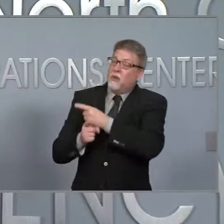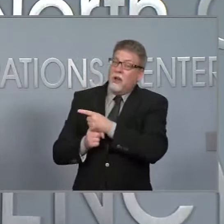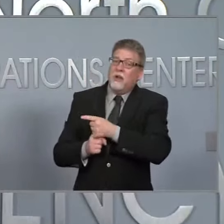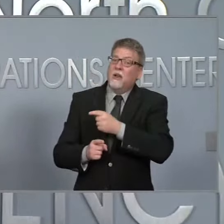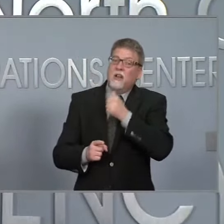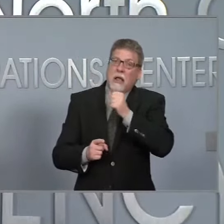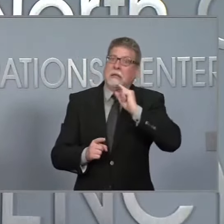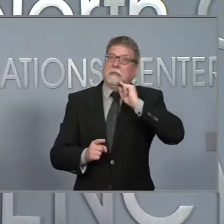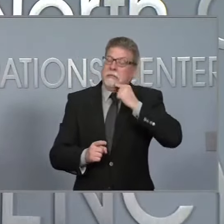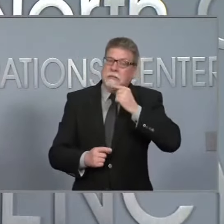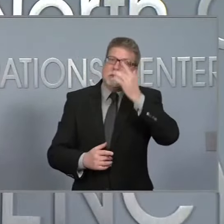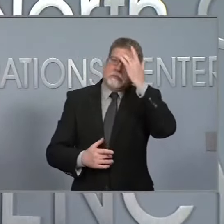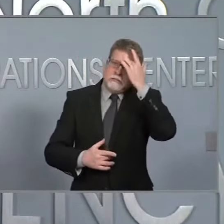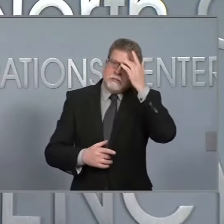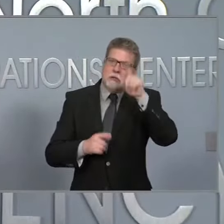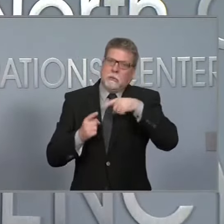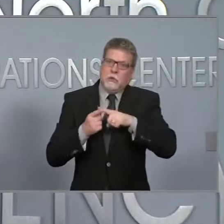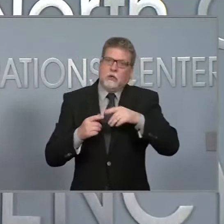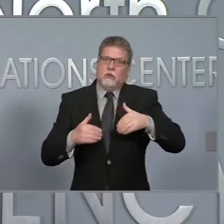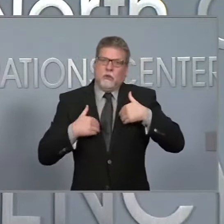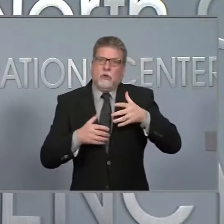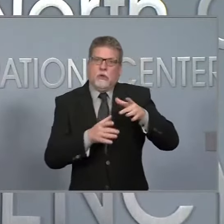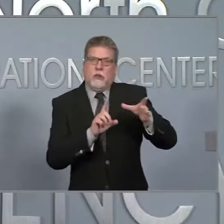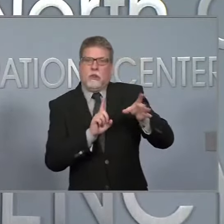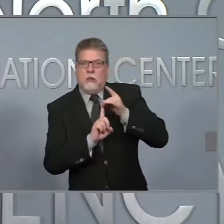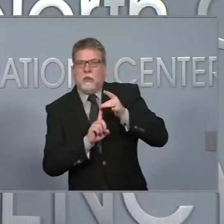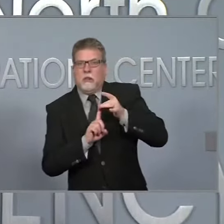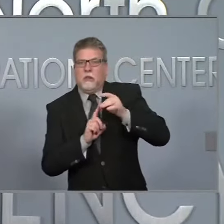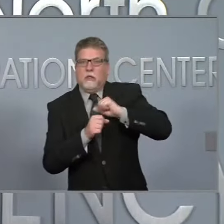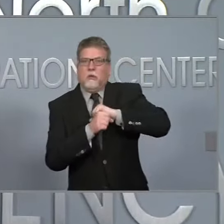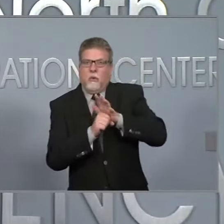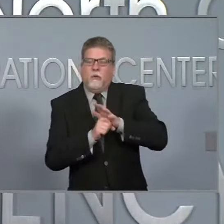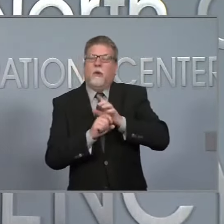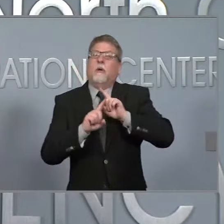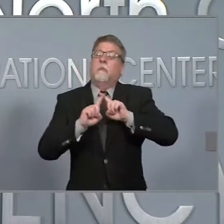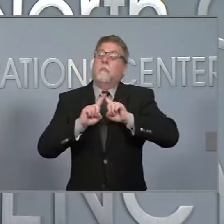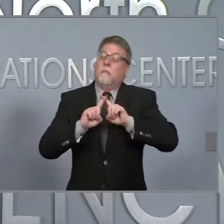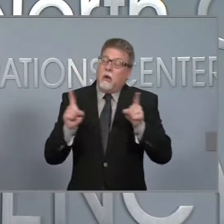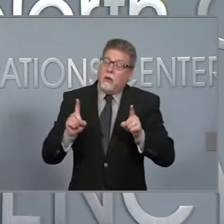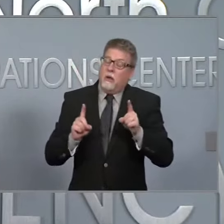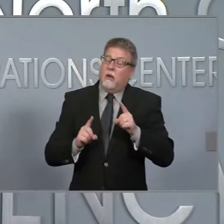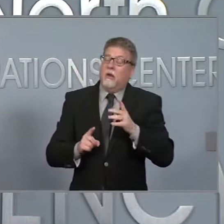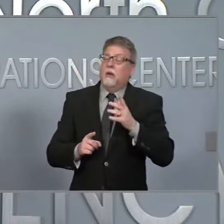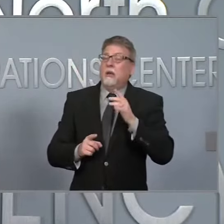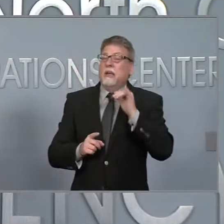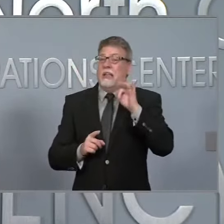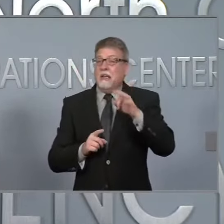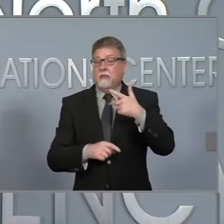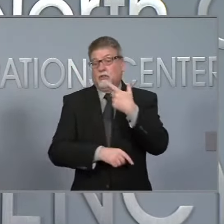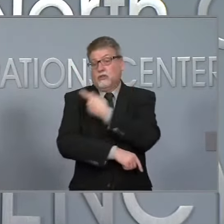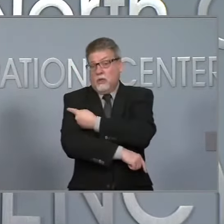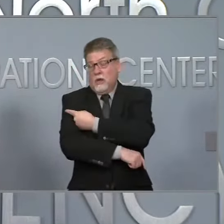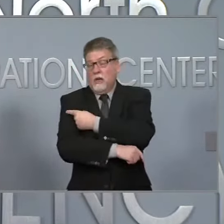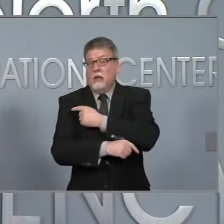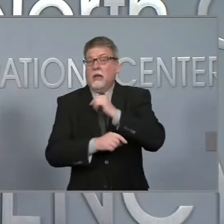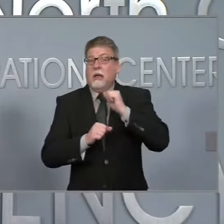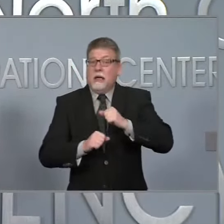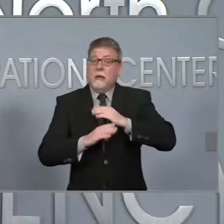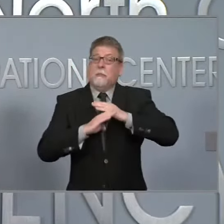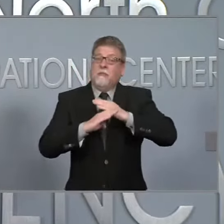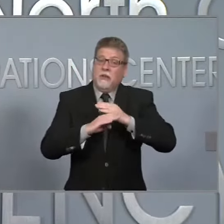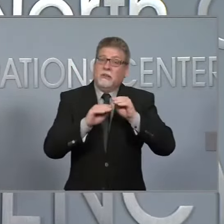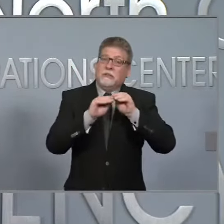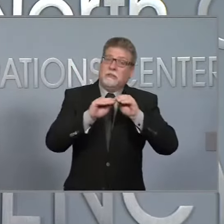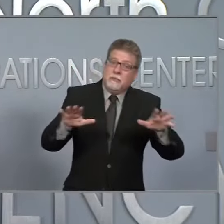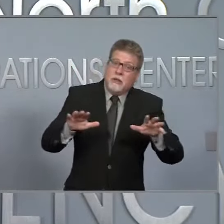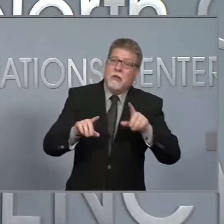is the case for vaccinating if it maybe doesn't reduce transmission and most able-bodied, healthy children